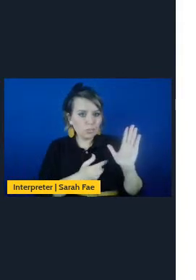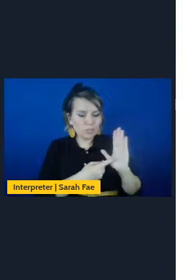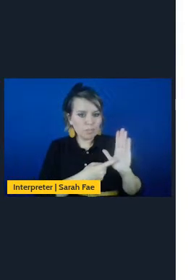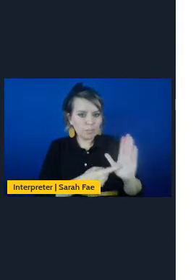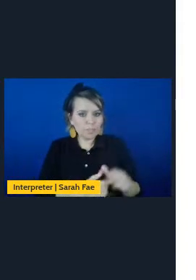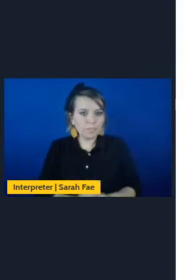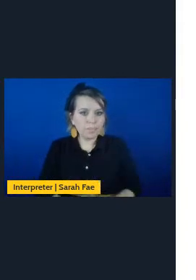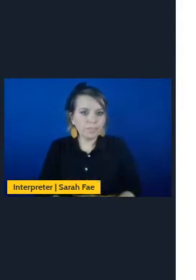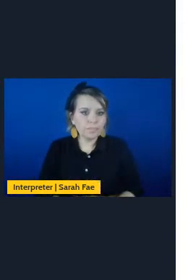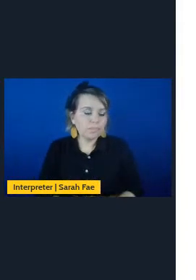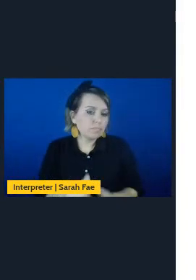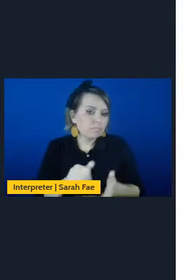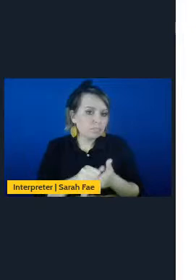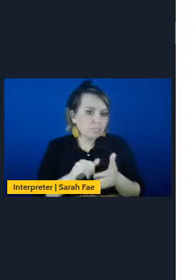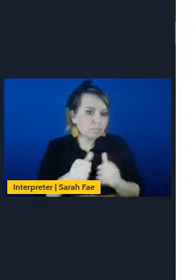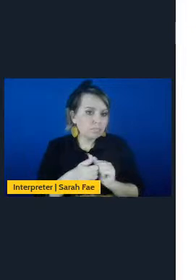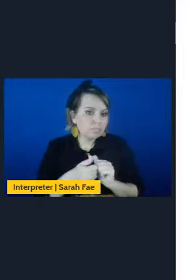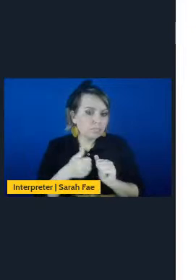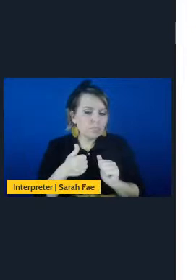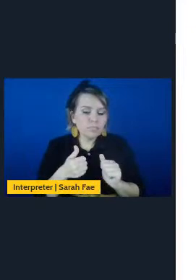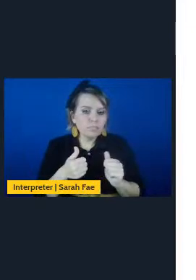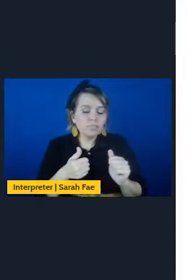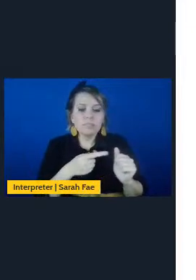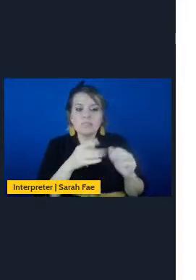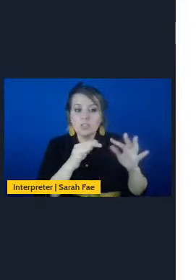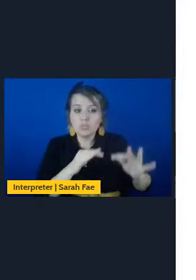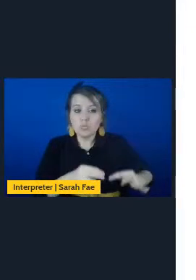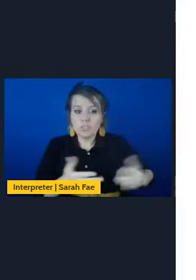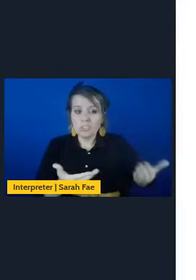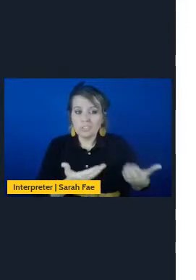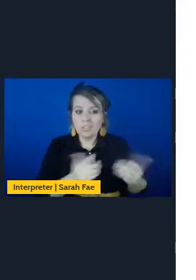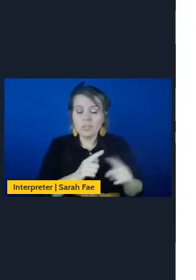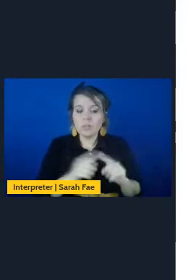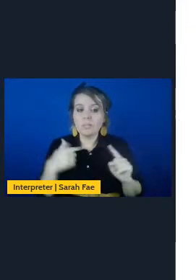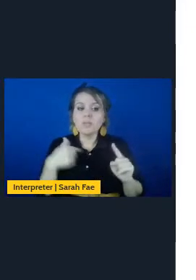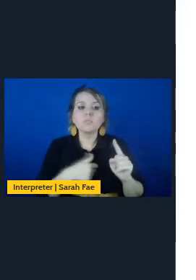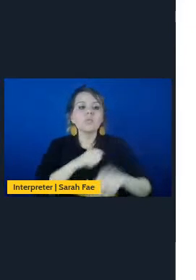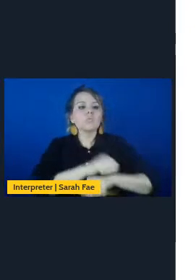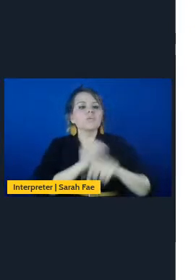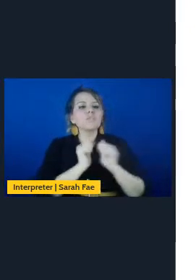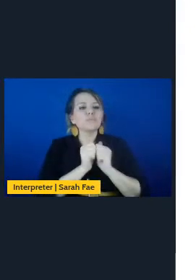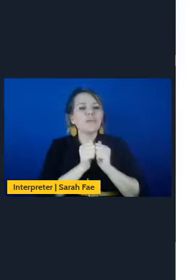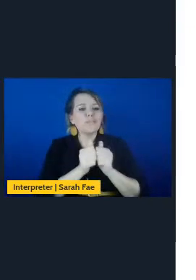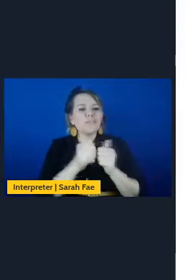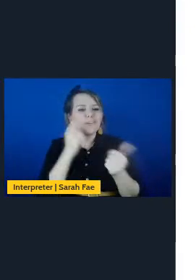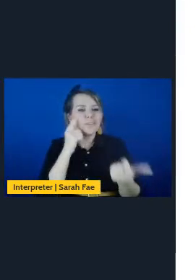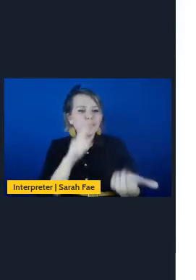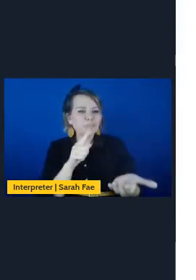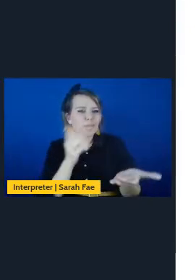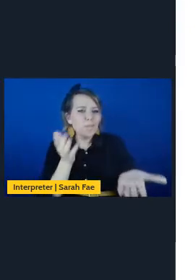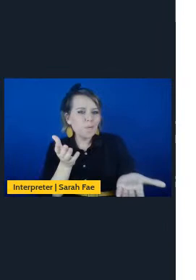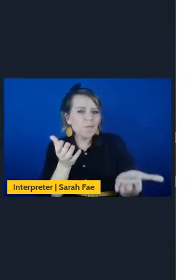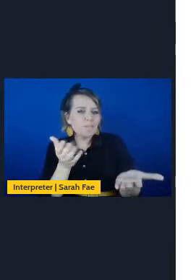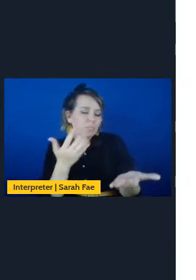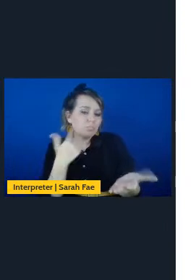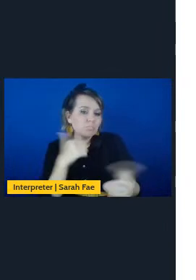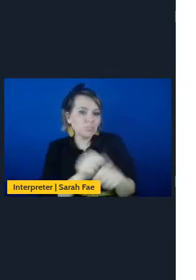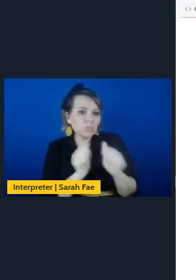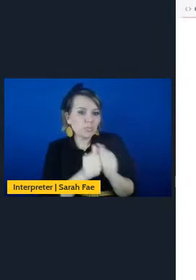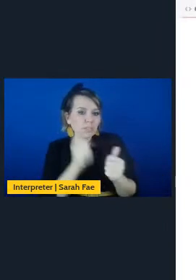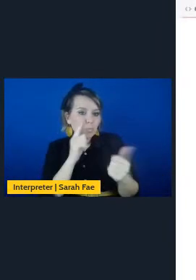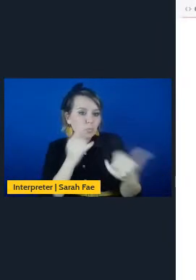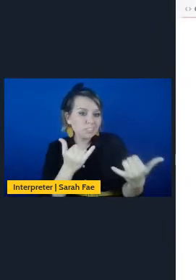And that's how we are going to, there are instructions here, but we will work together to today and demo